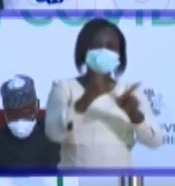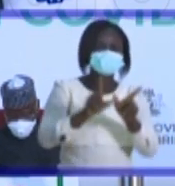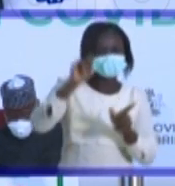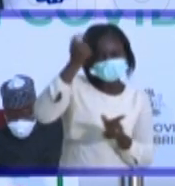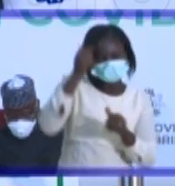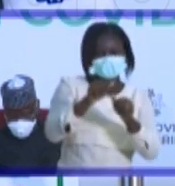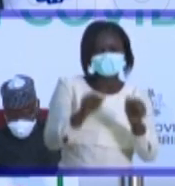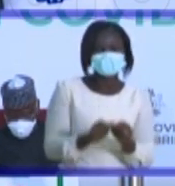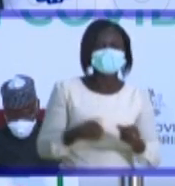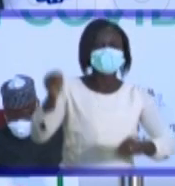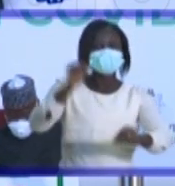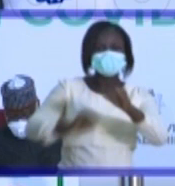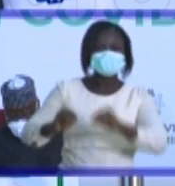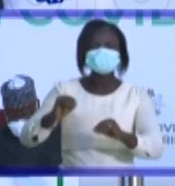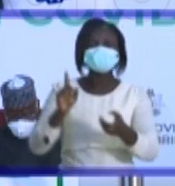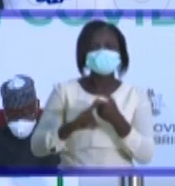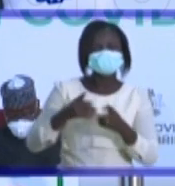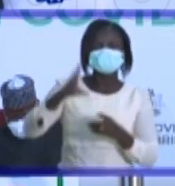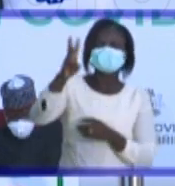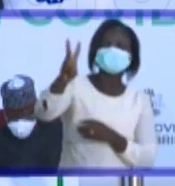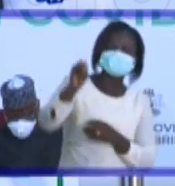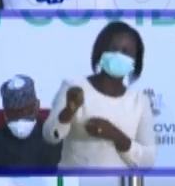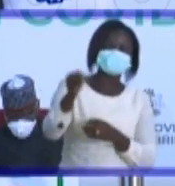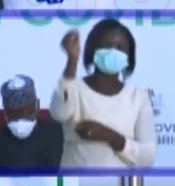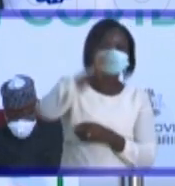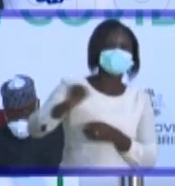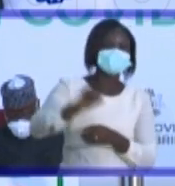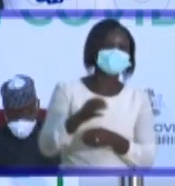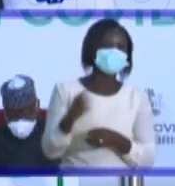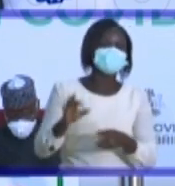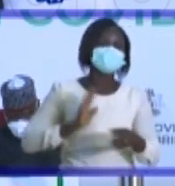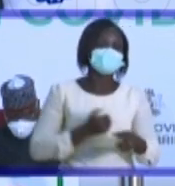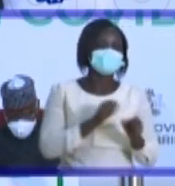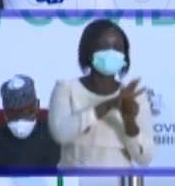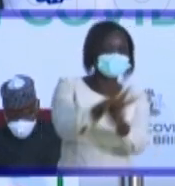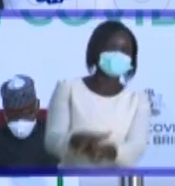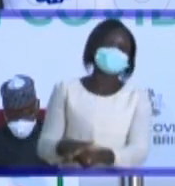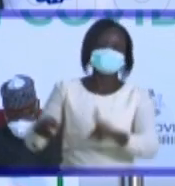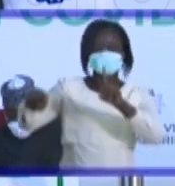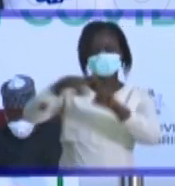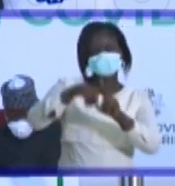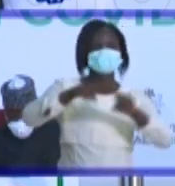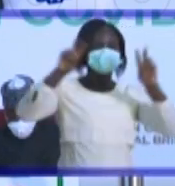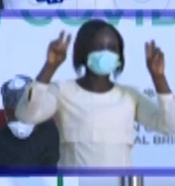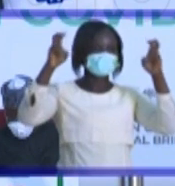areas contribute nearly 60% of our COVID-19 positive cases.